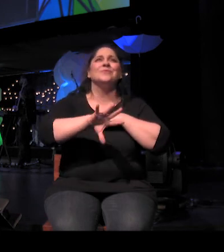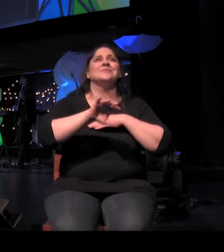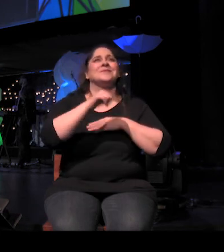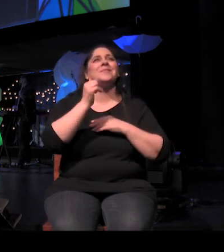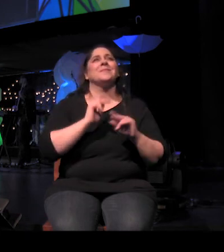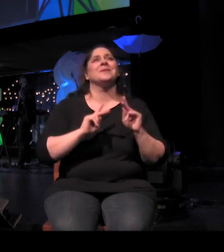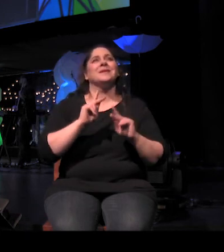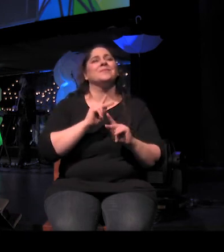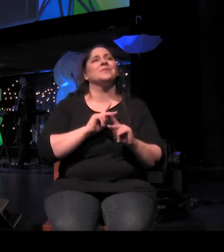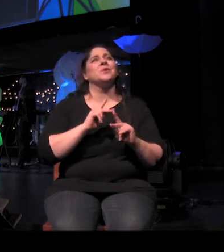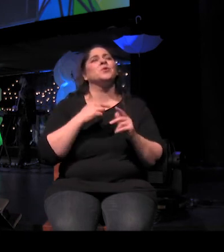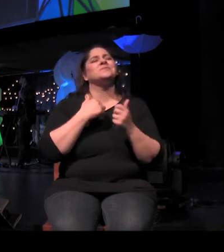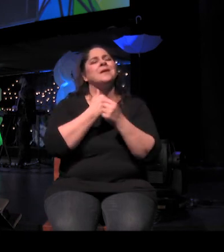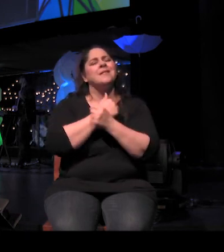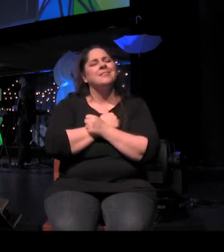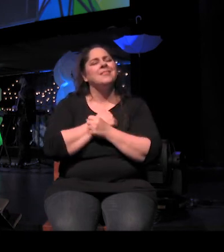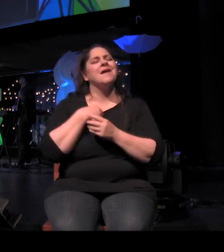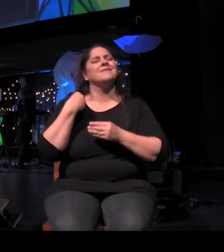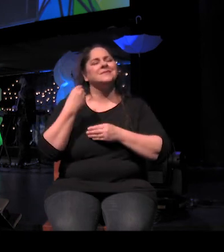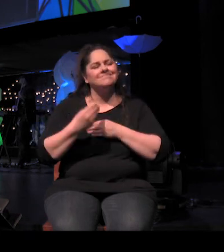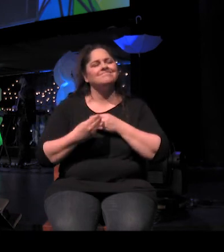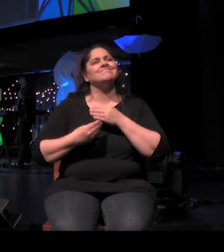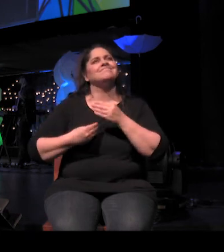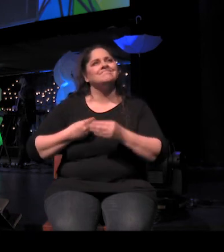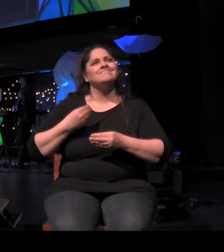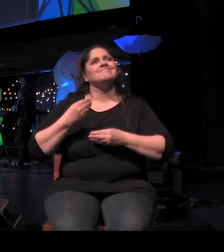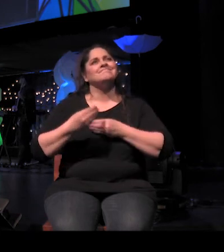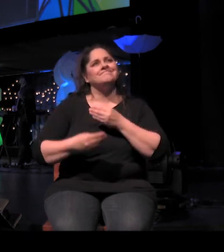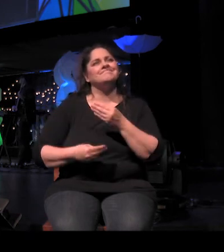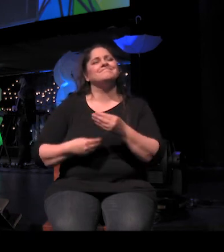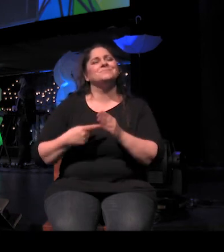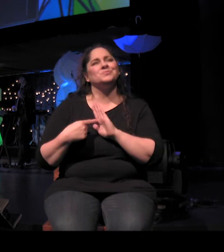It's to love the next generation coming behind us,